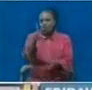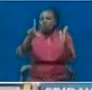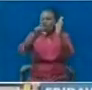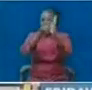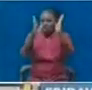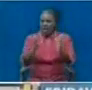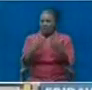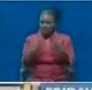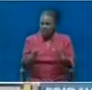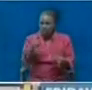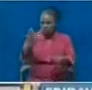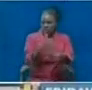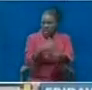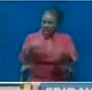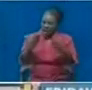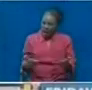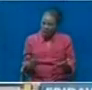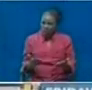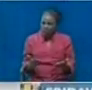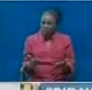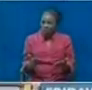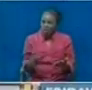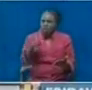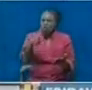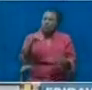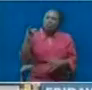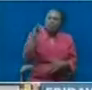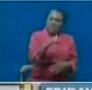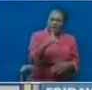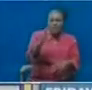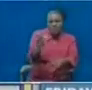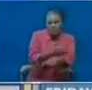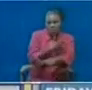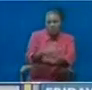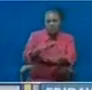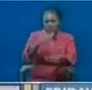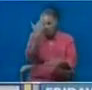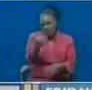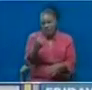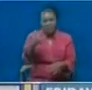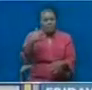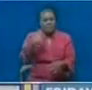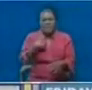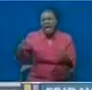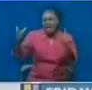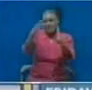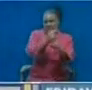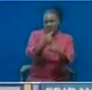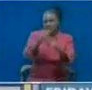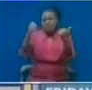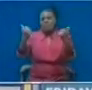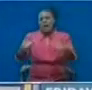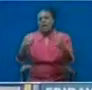lawyer, you are now qualified. What's making you stay in music? I think I haven't yet achieved what I want to do with